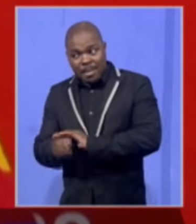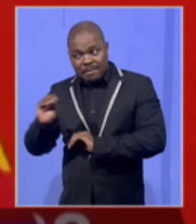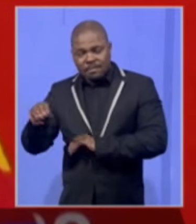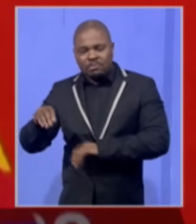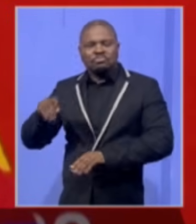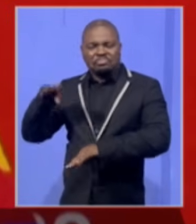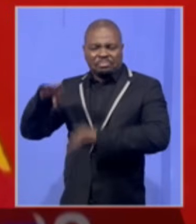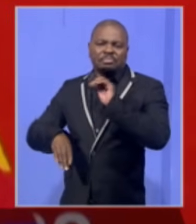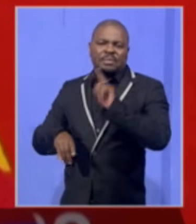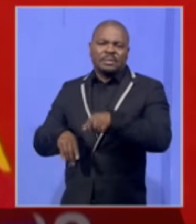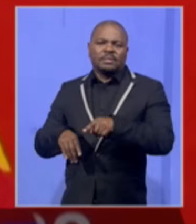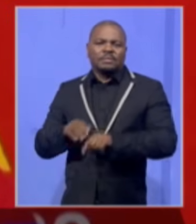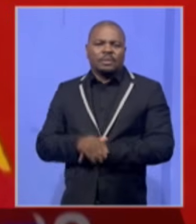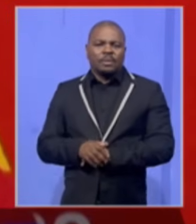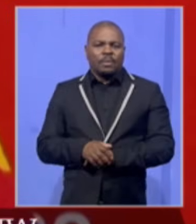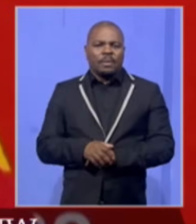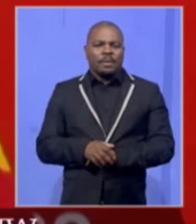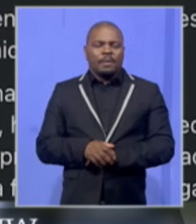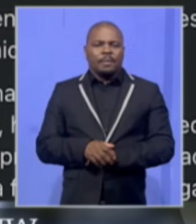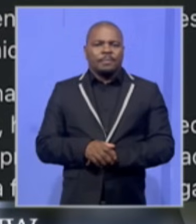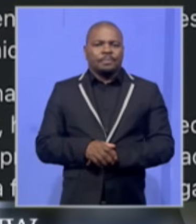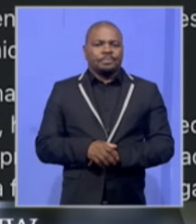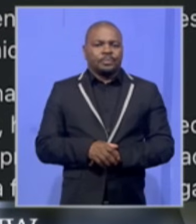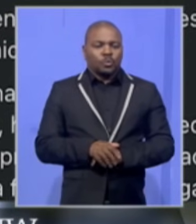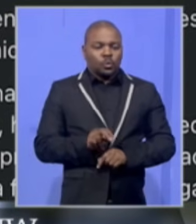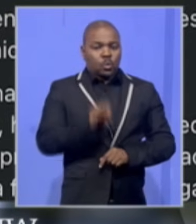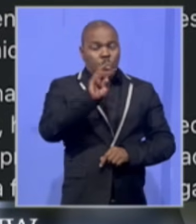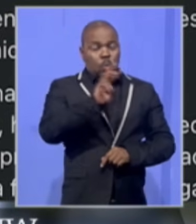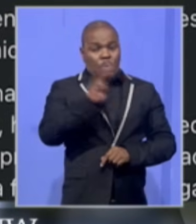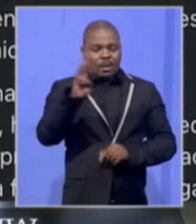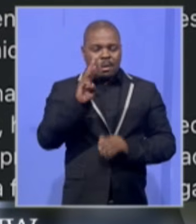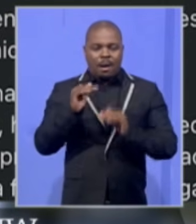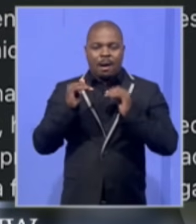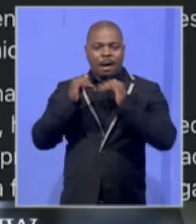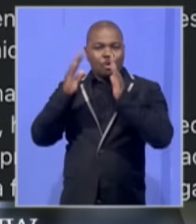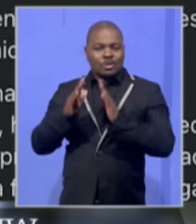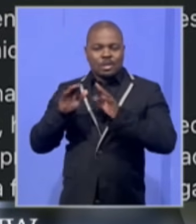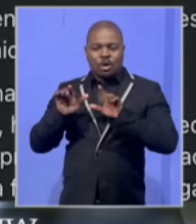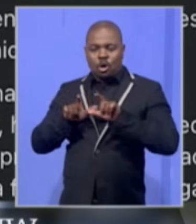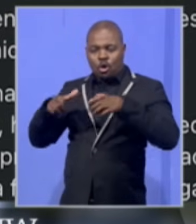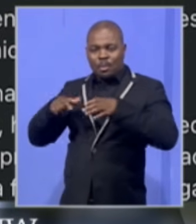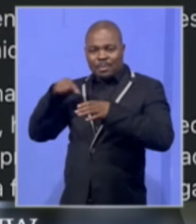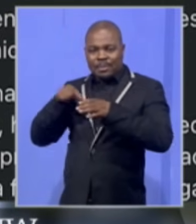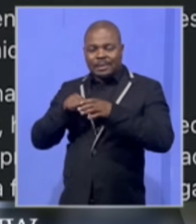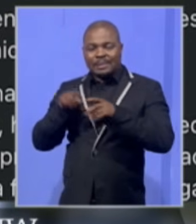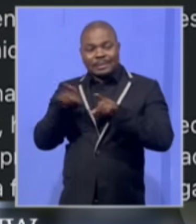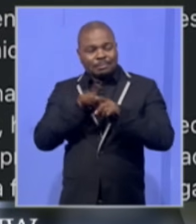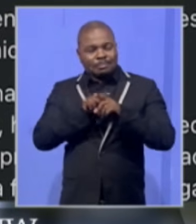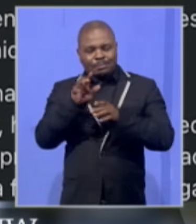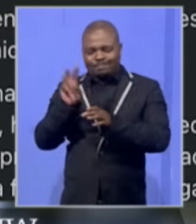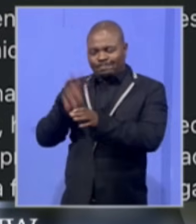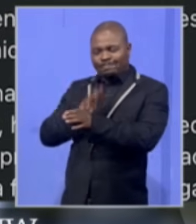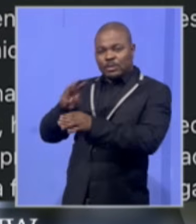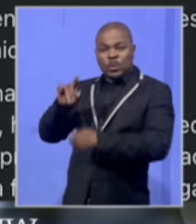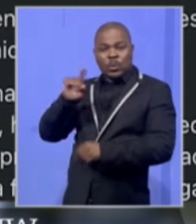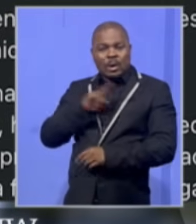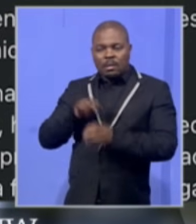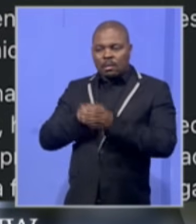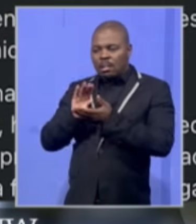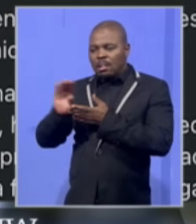ka ntlha lefatshe segolobolo mo tuong ya Mafikeng. Northwest Housing Corporation gape e kgalwa thata mabapi le go dirisa